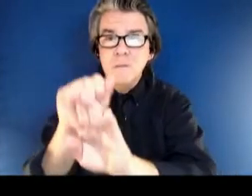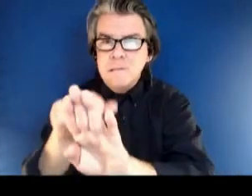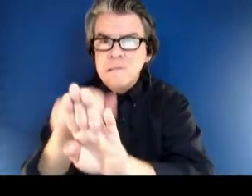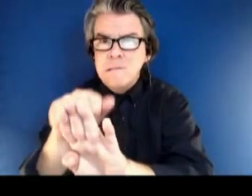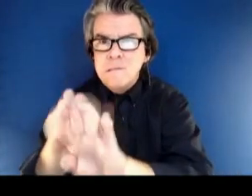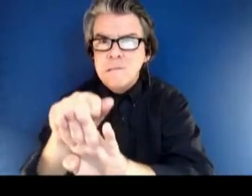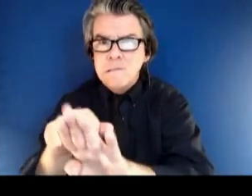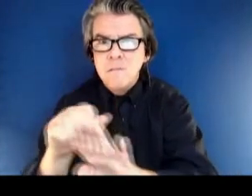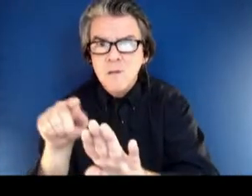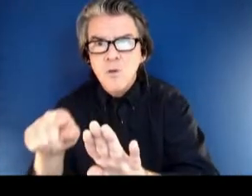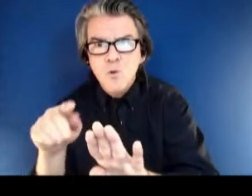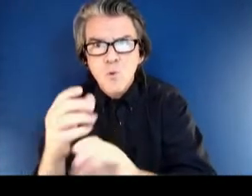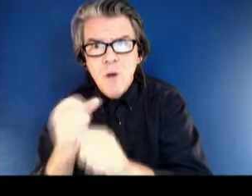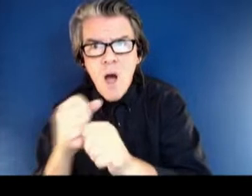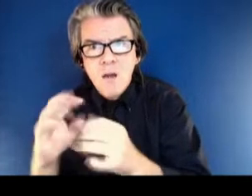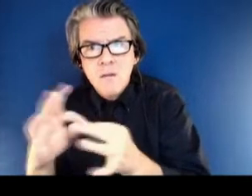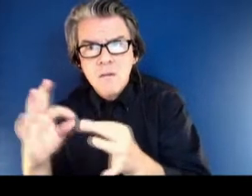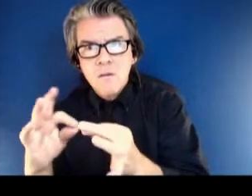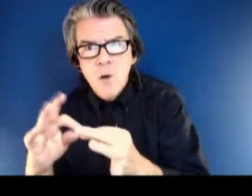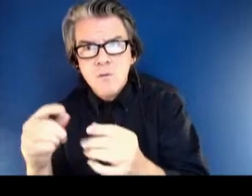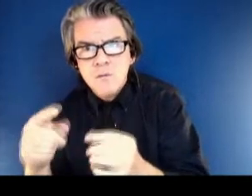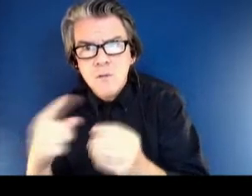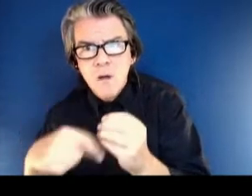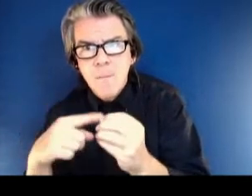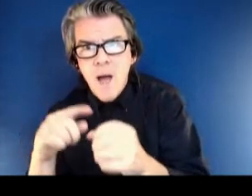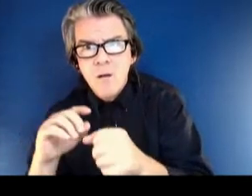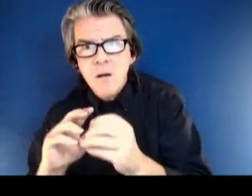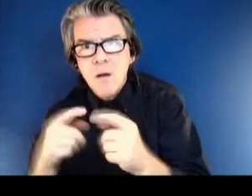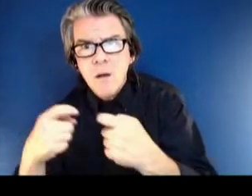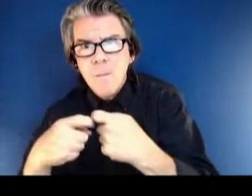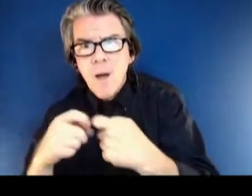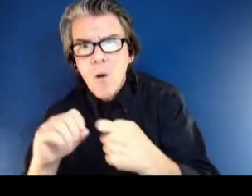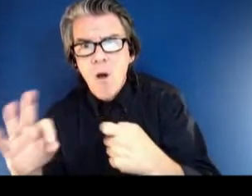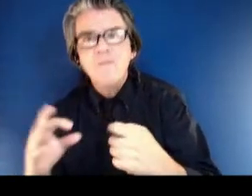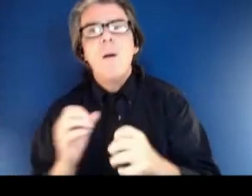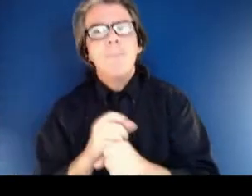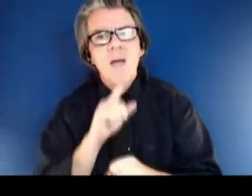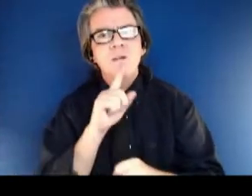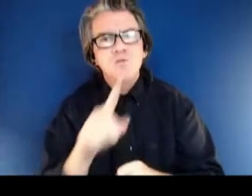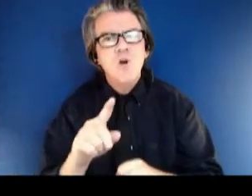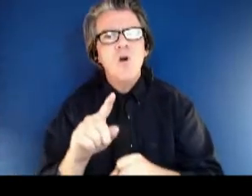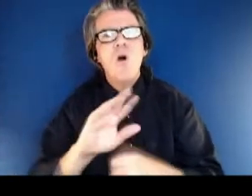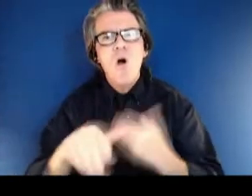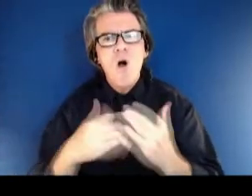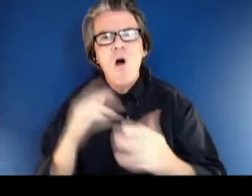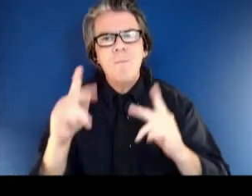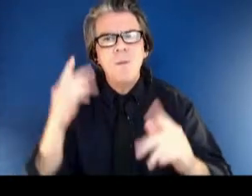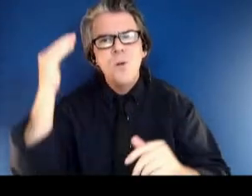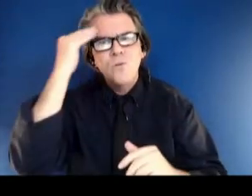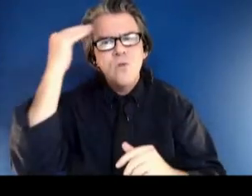call, text, or email. So we do ask that you do that. Our website,